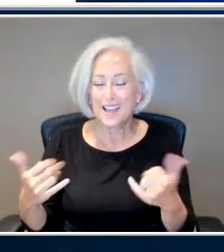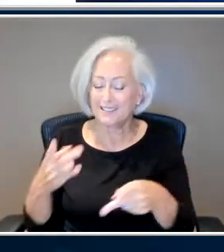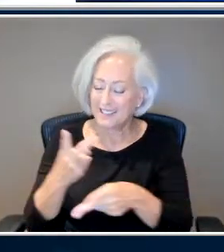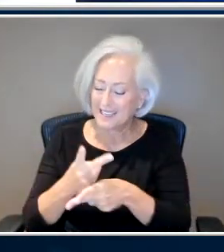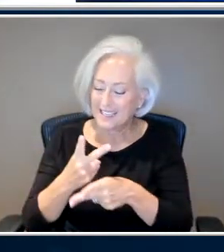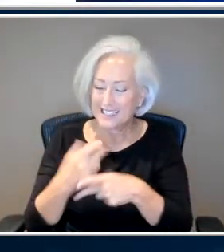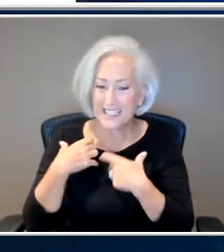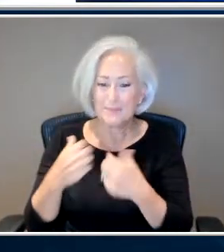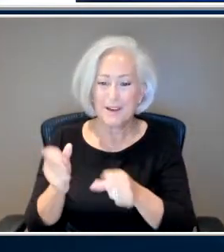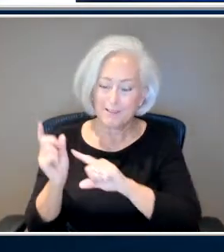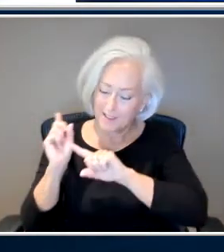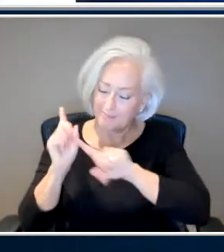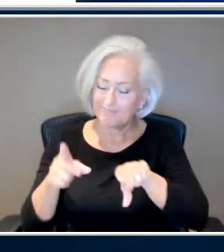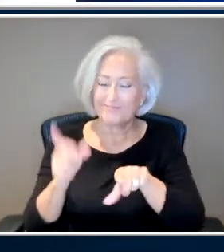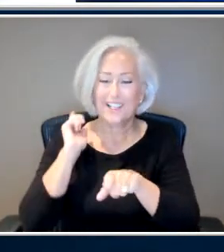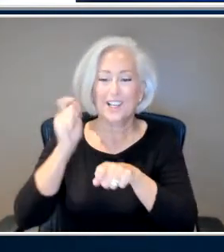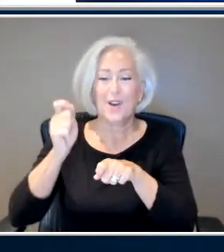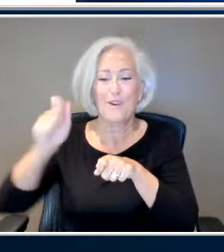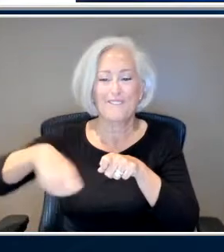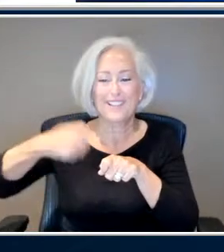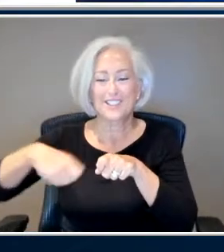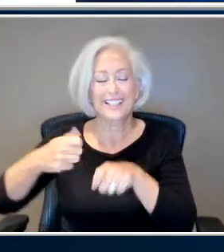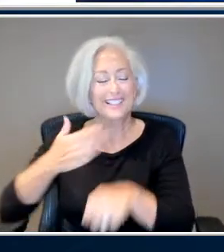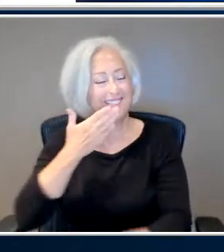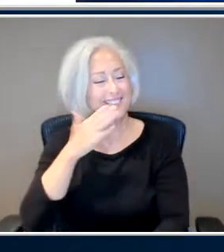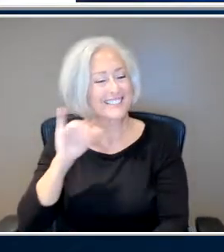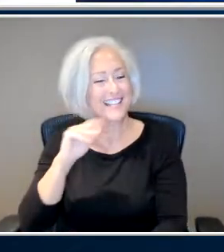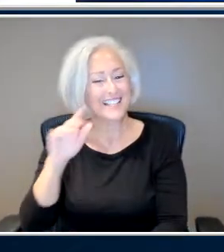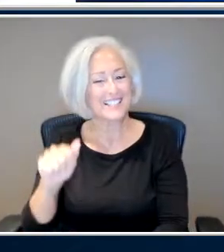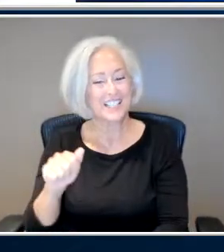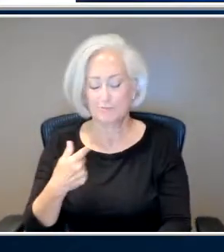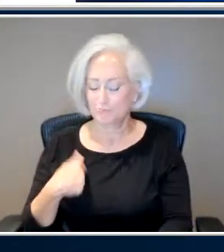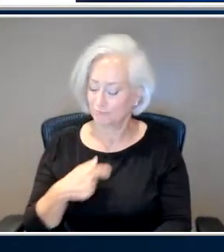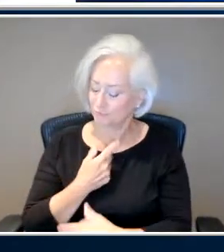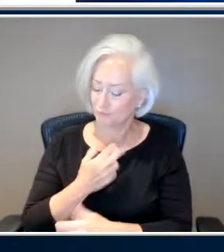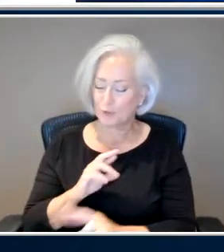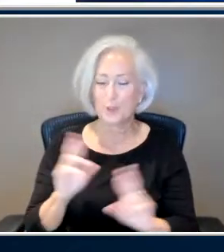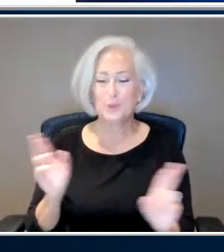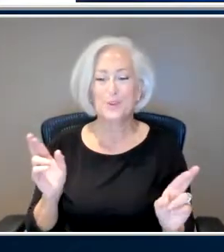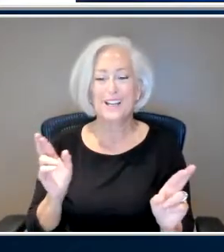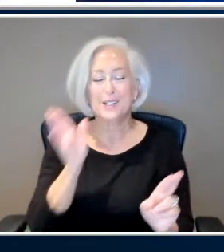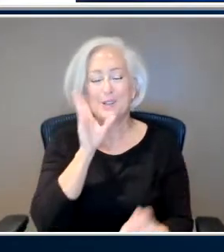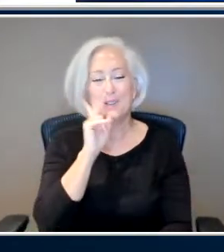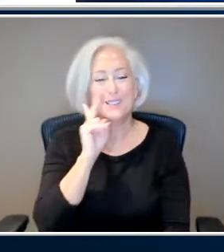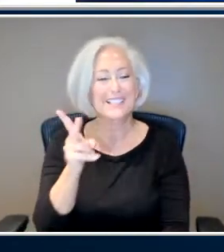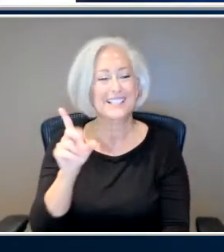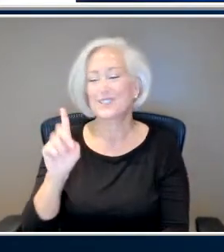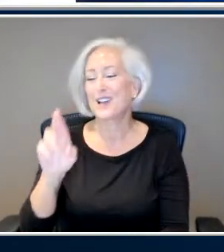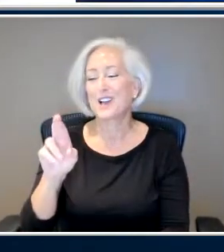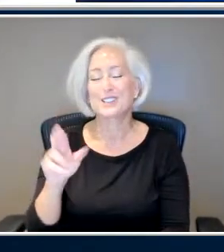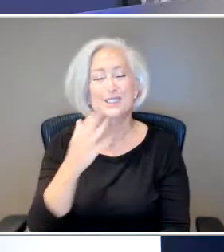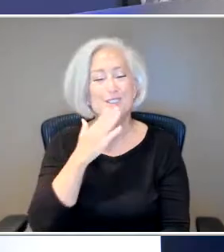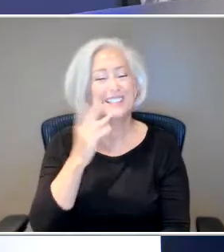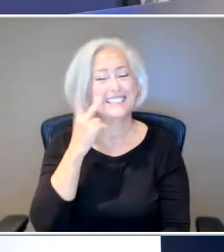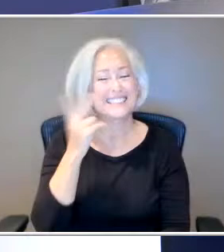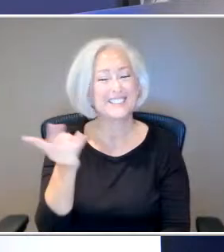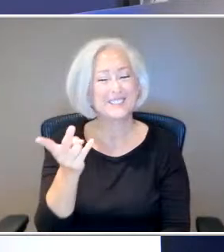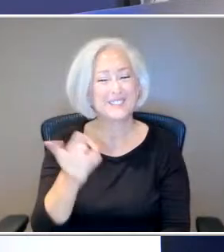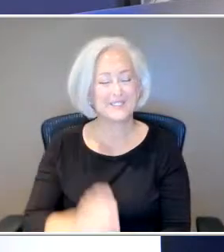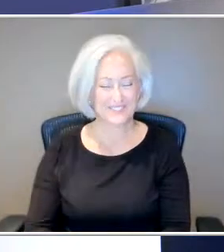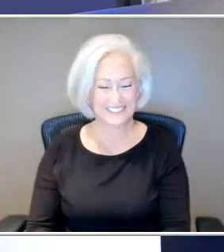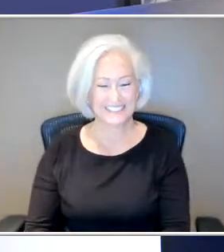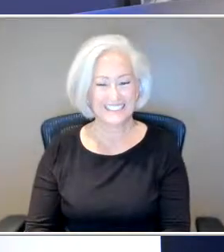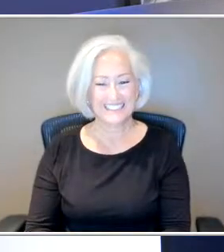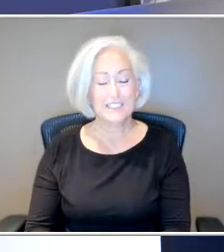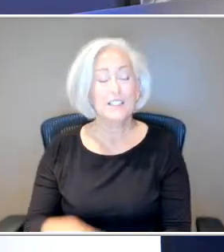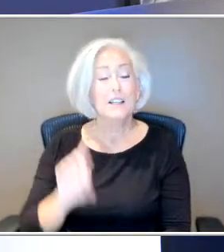fishing. Thank you, Jessica. We're ready. All right. Good to see you, Doctor. Good to see you too. Dr. Parker,